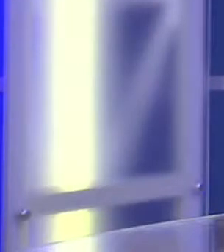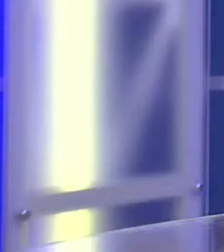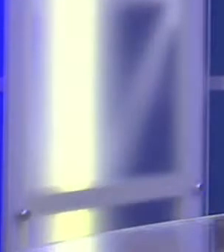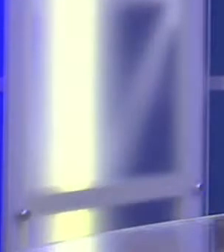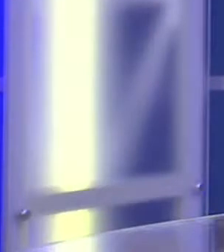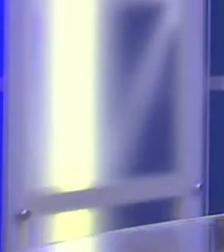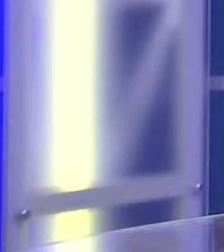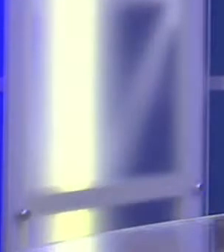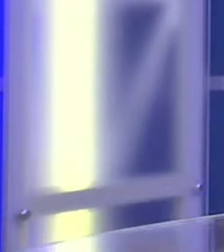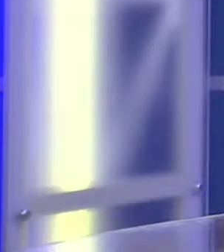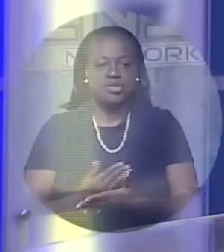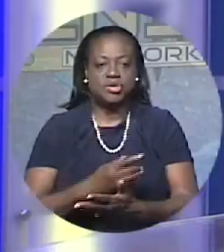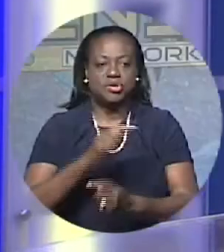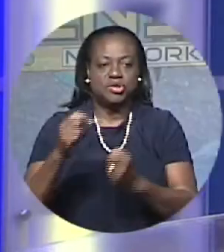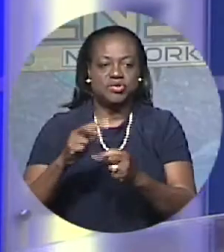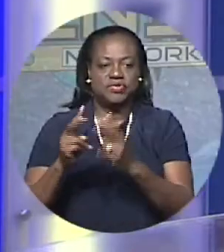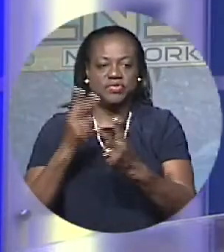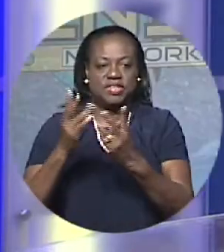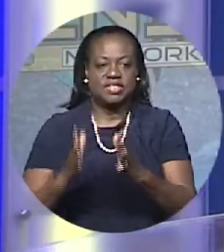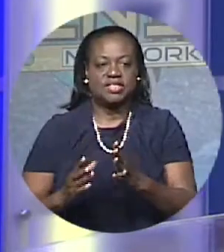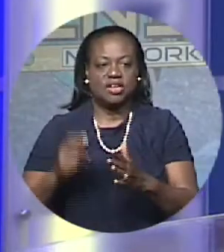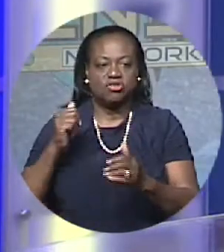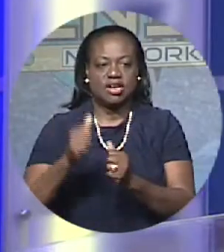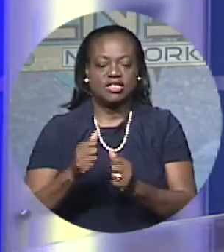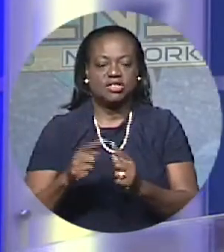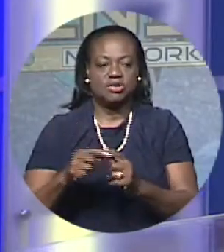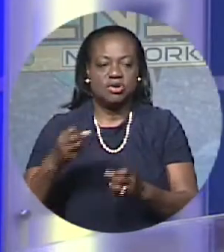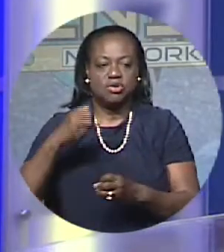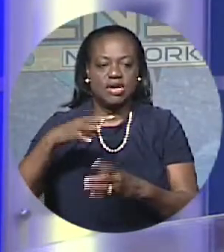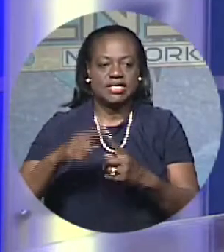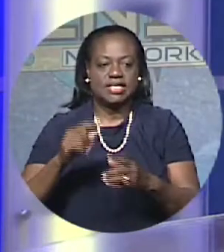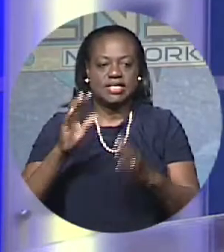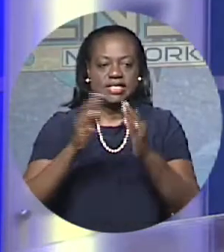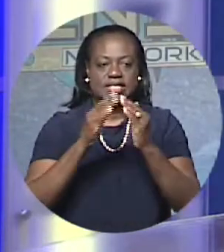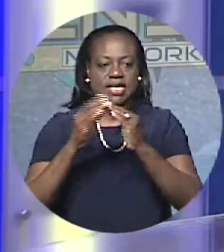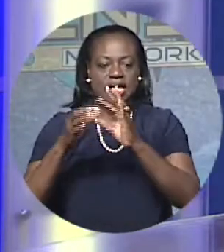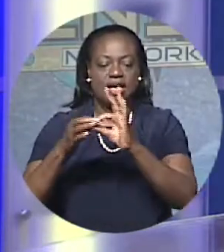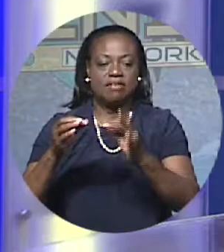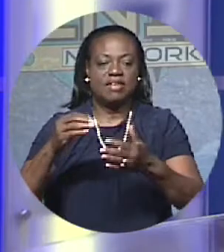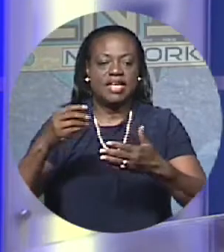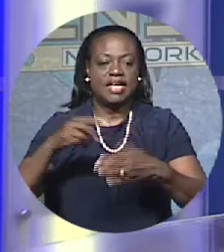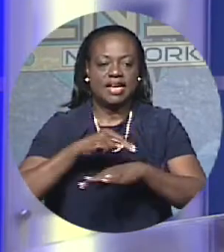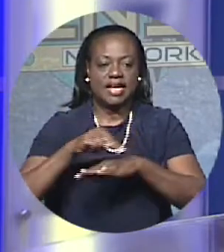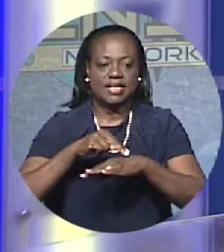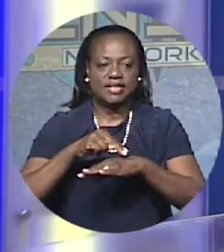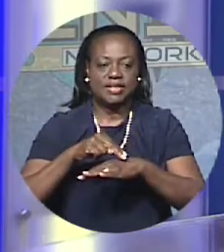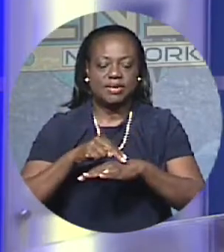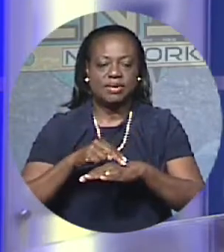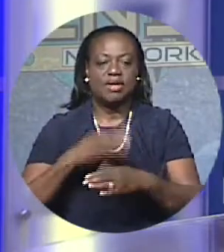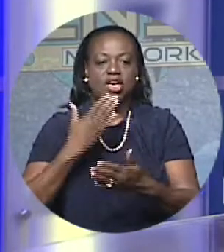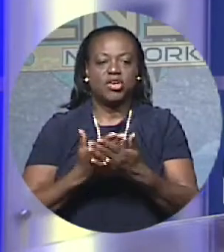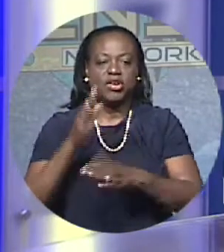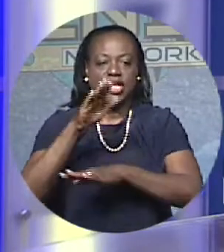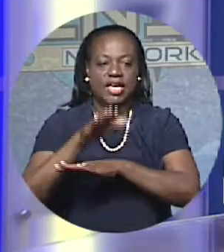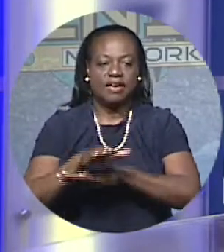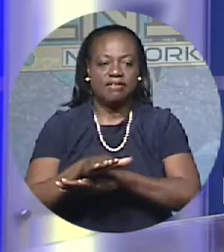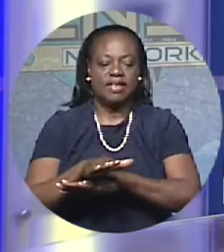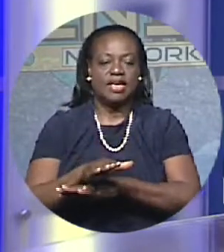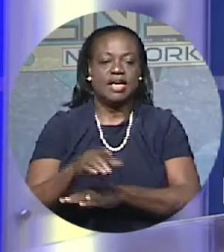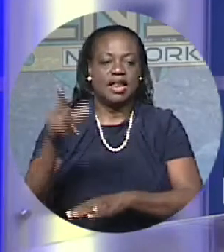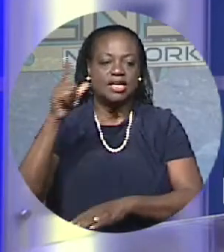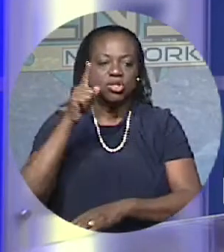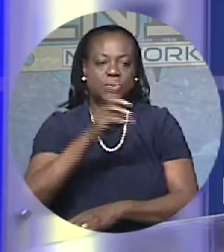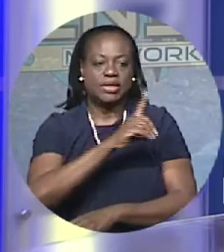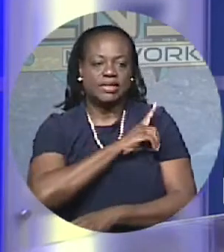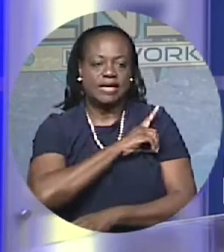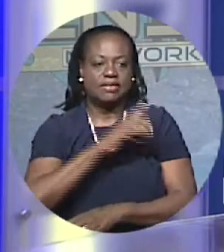A new touristic attraction gracing the city of Nassau, and it could lead to much spin-off benefits. Good evening, everyone. I'm LaDawn Davis, and